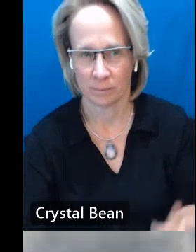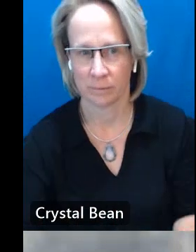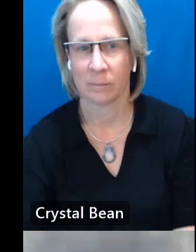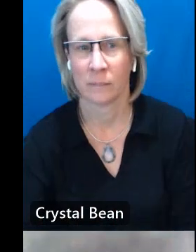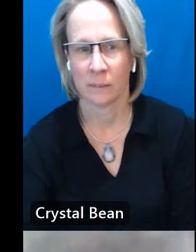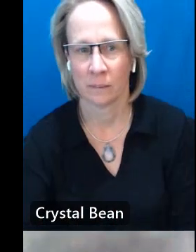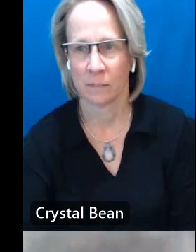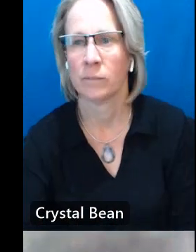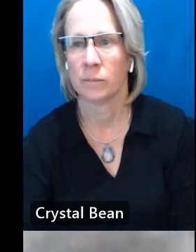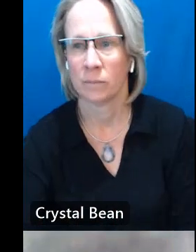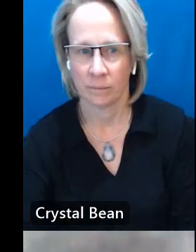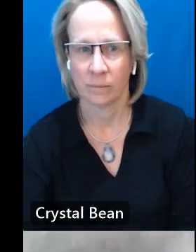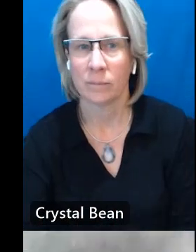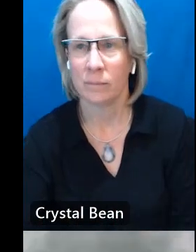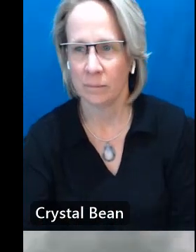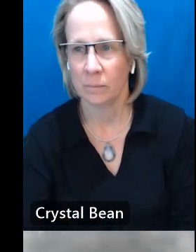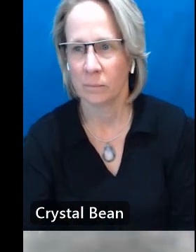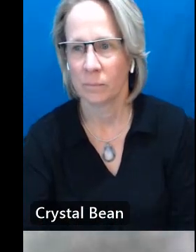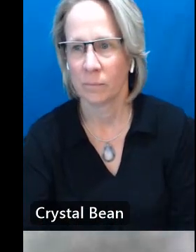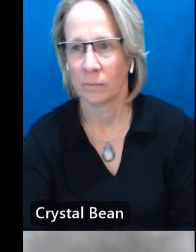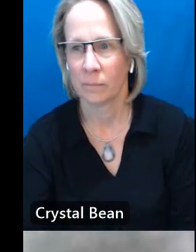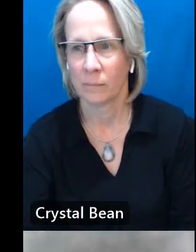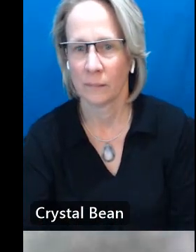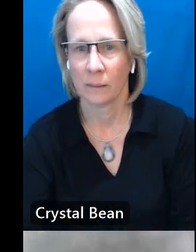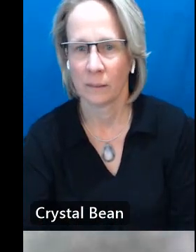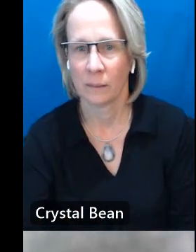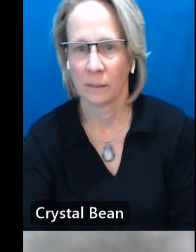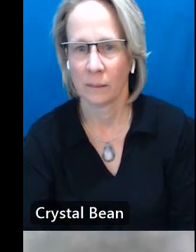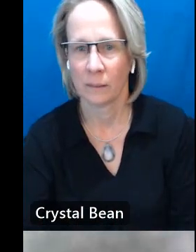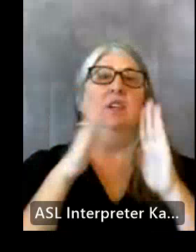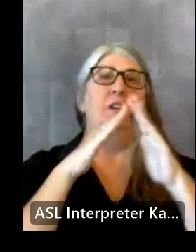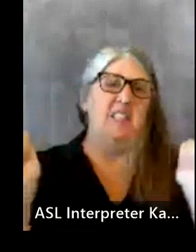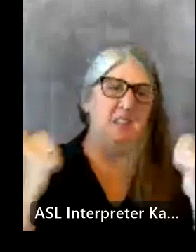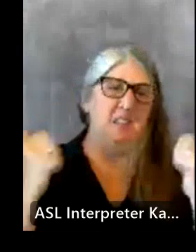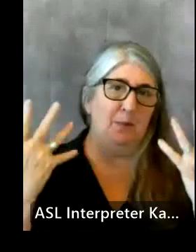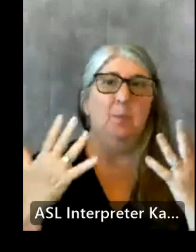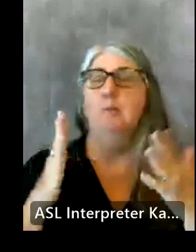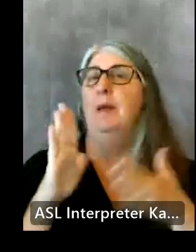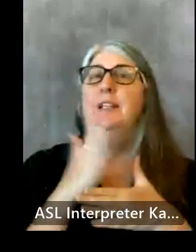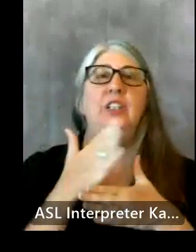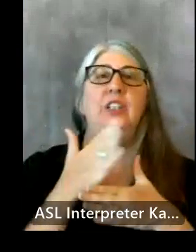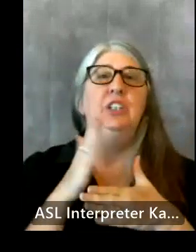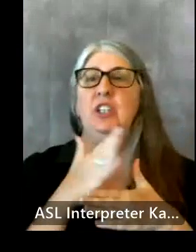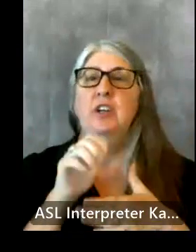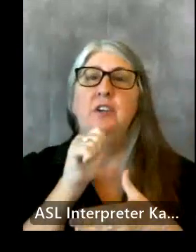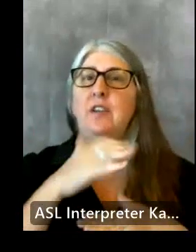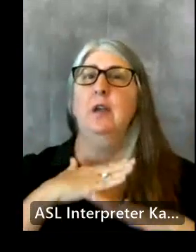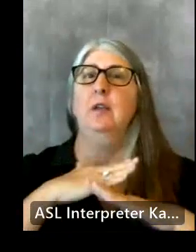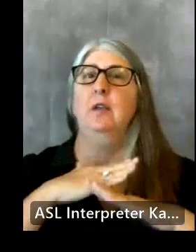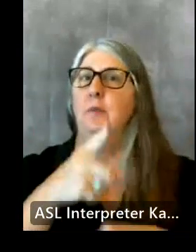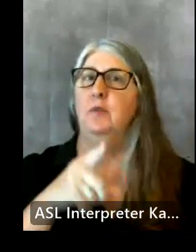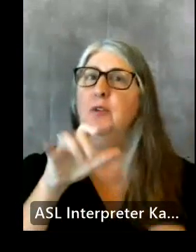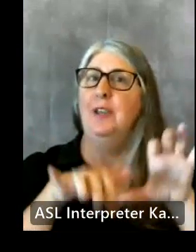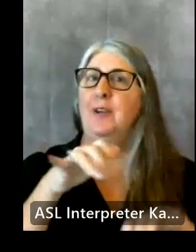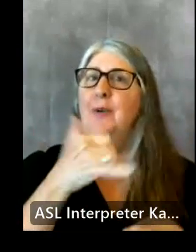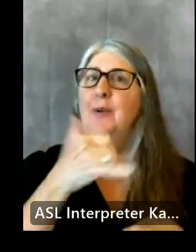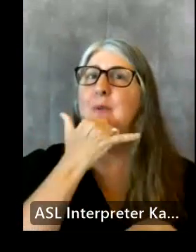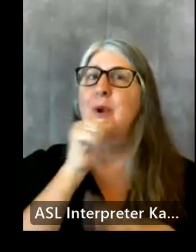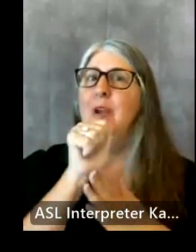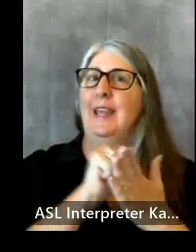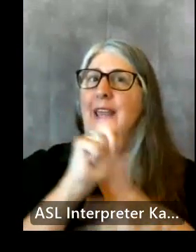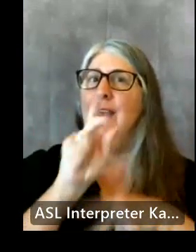is a real flaw in the Share system, but it is what it is. Share does not stop you from entering the wrong account type in the ledger